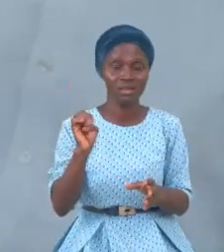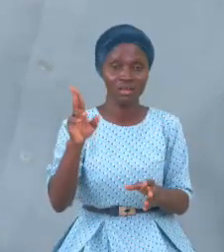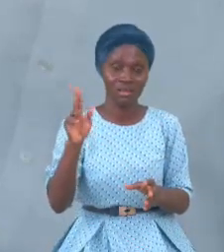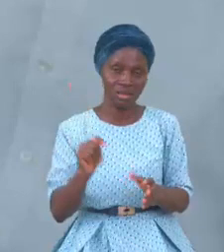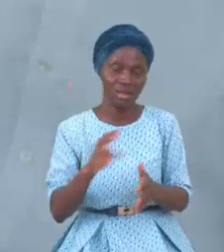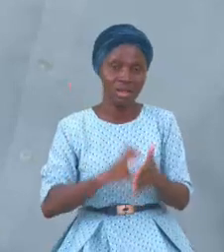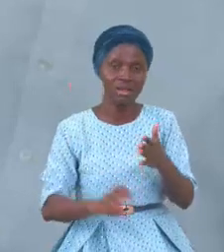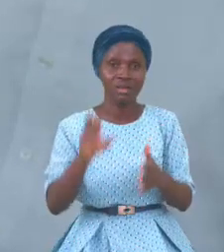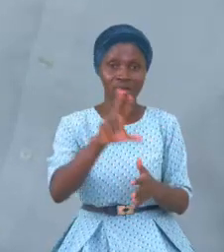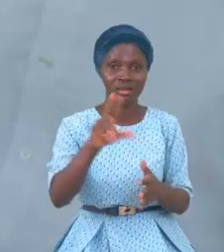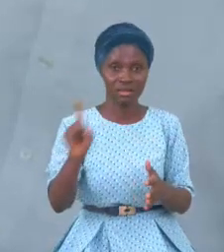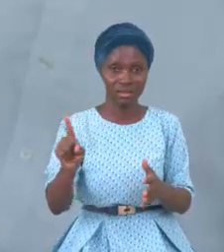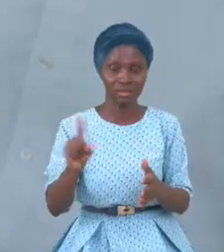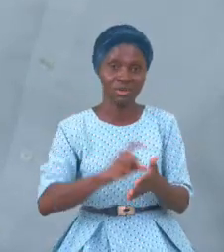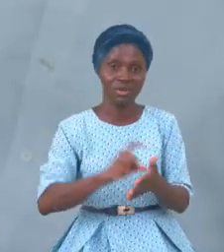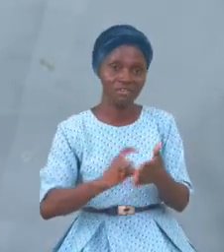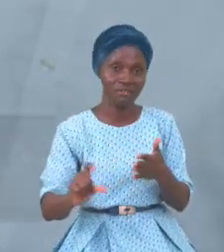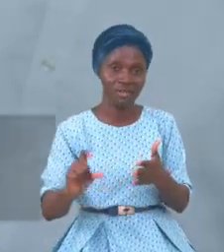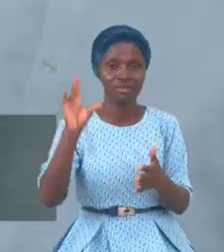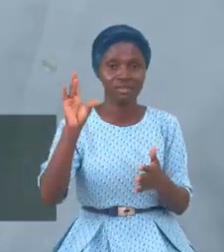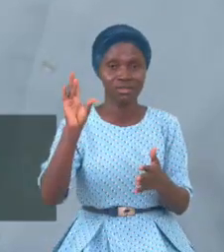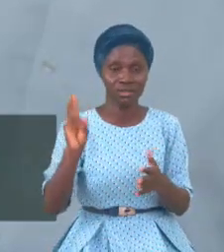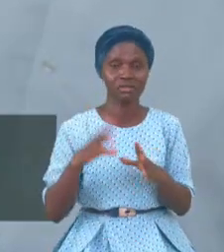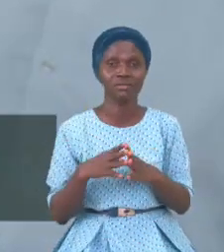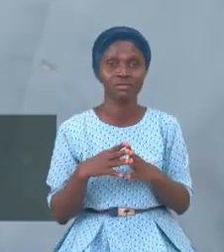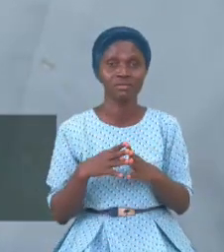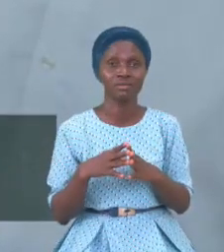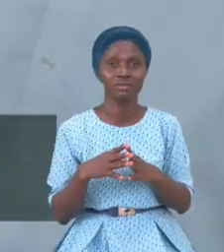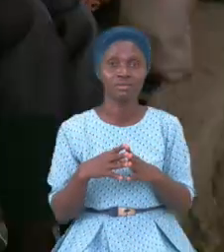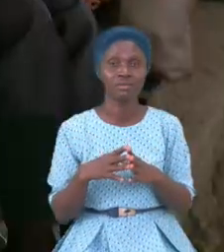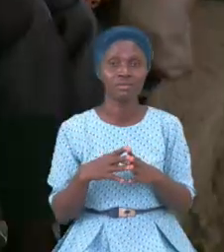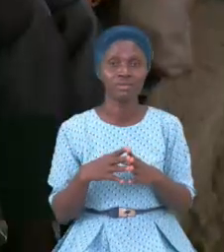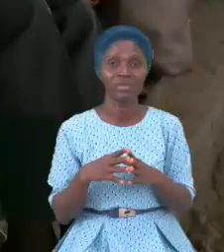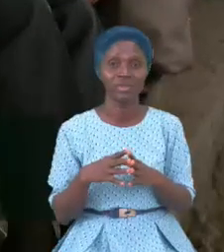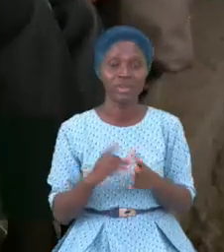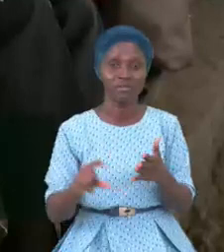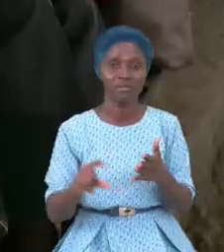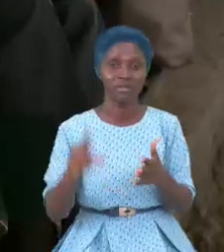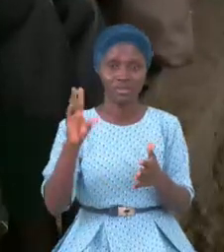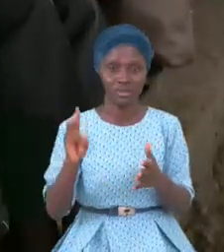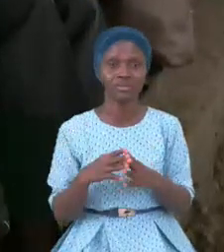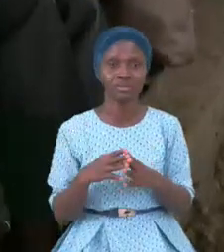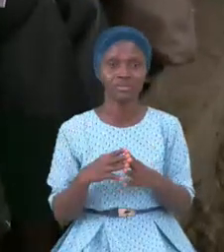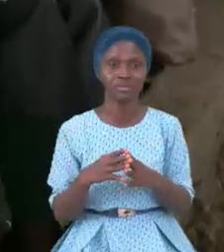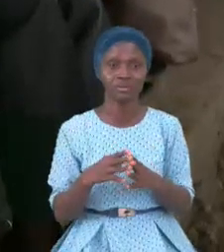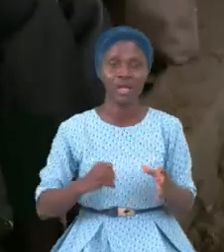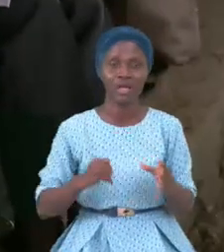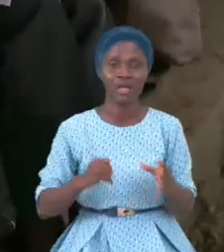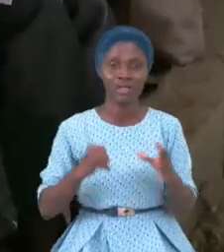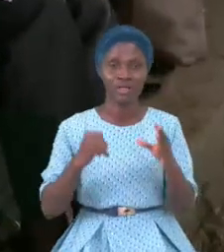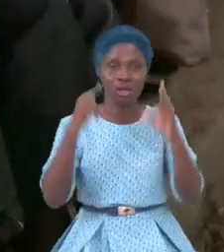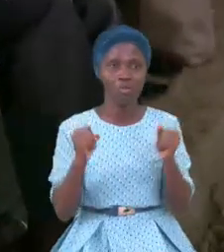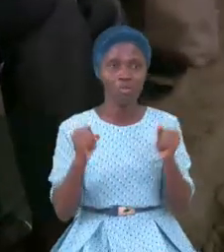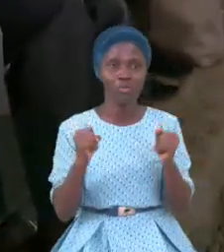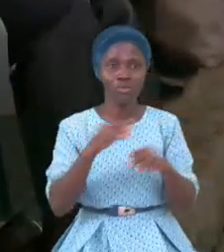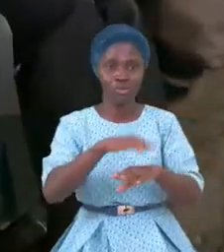7. Deuteronomy chapter 31, and we're looking at verse 7. It says, and Moses called unto